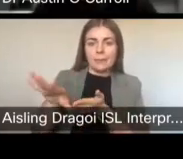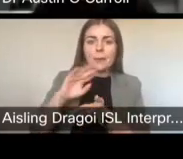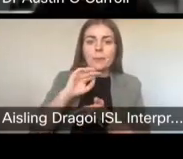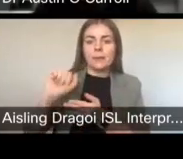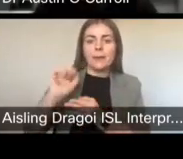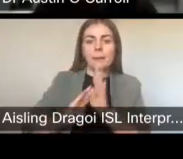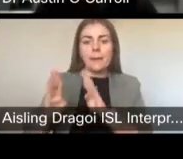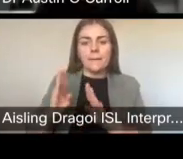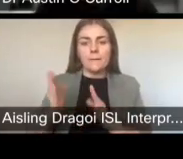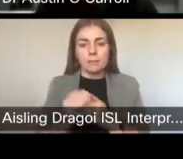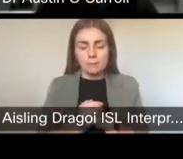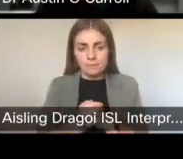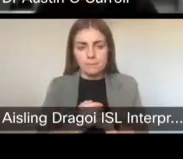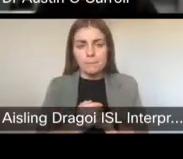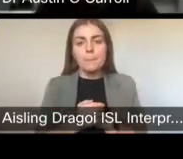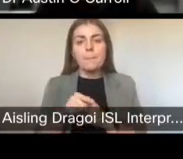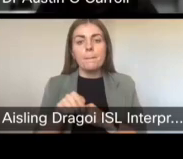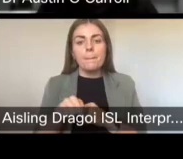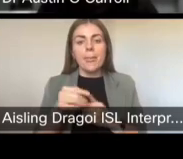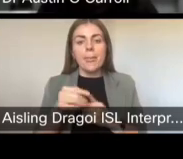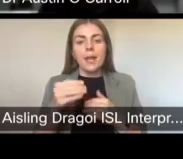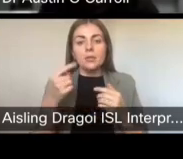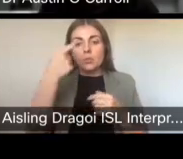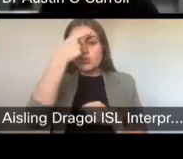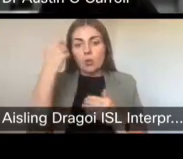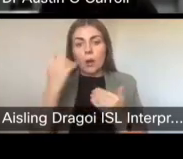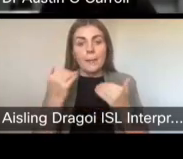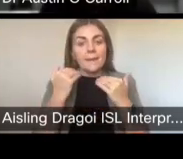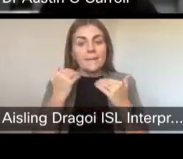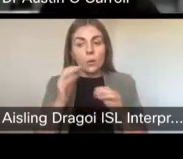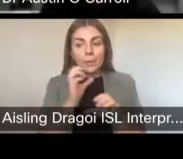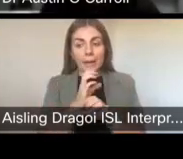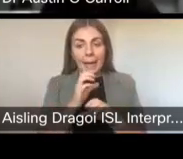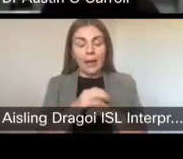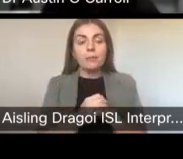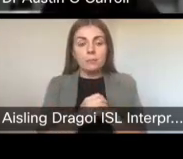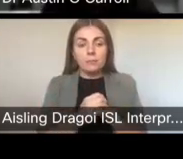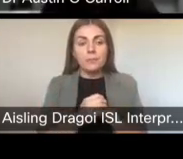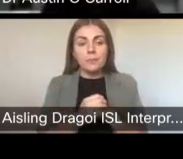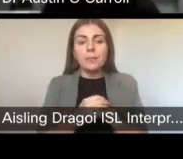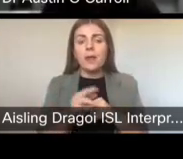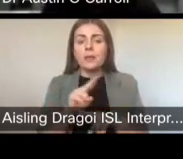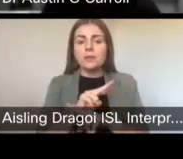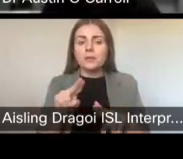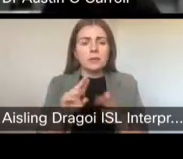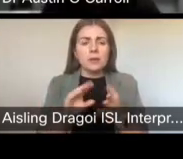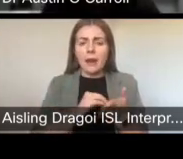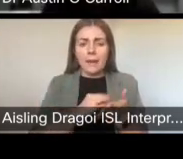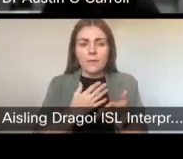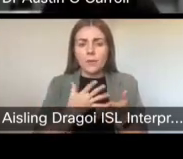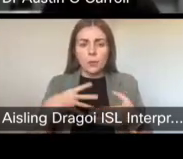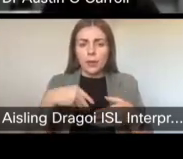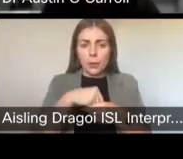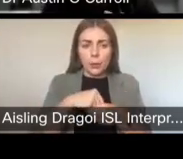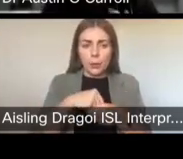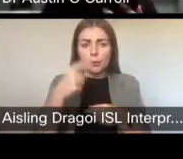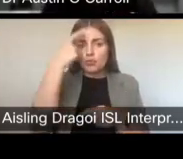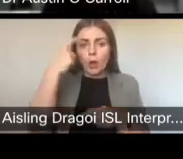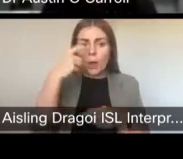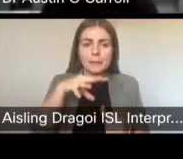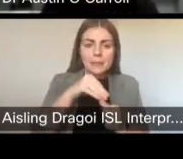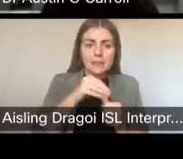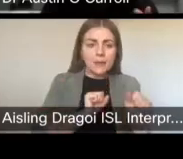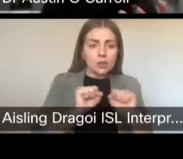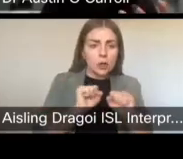So, a trauma-informed care then, delivering trauma-informed care does not necessarily have to include trauma-specific service, trauma specialists, just